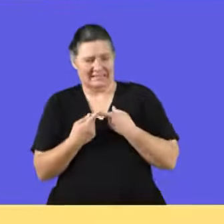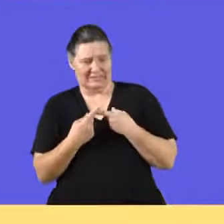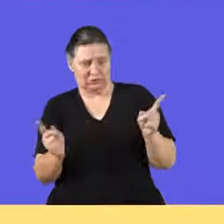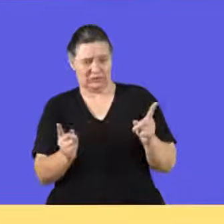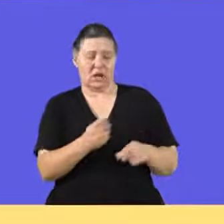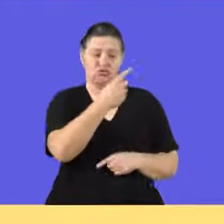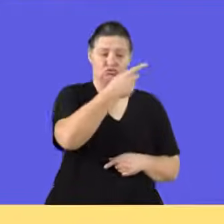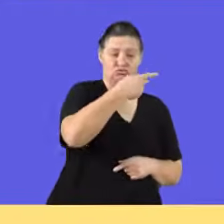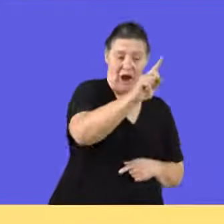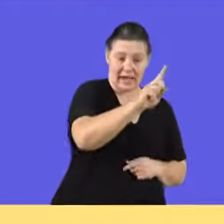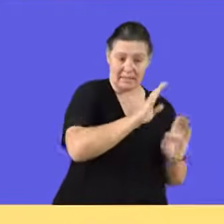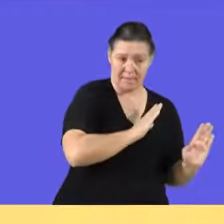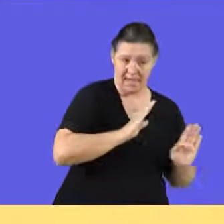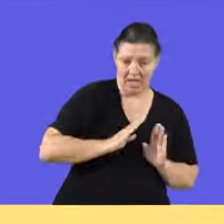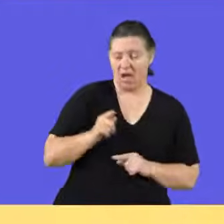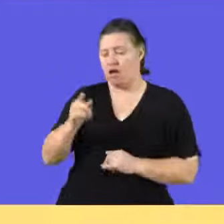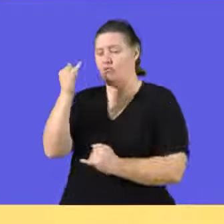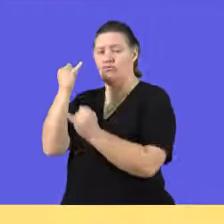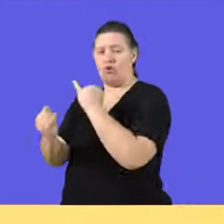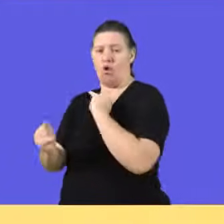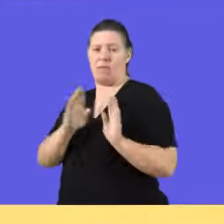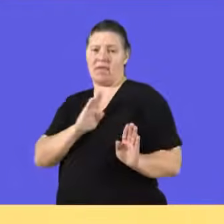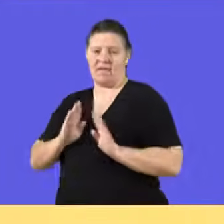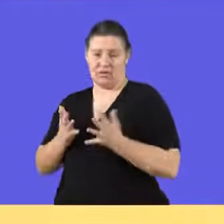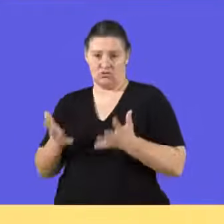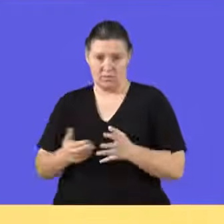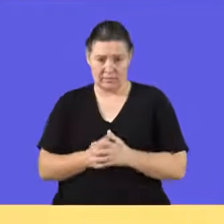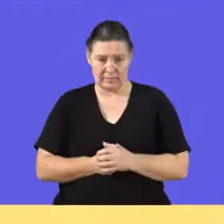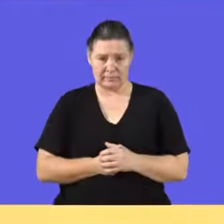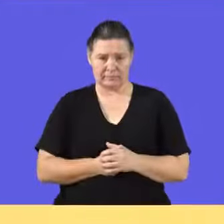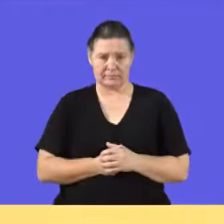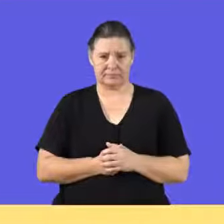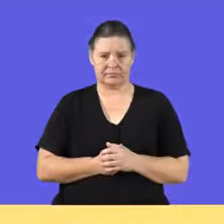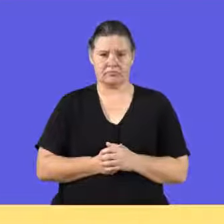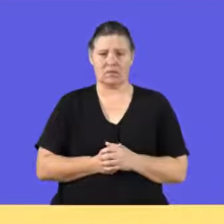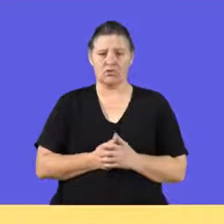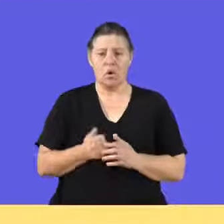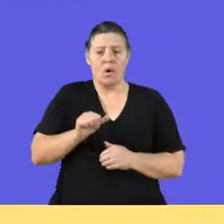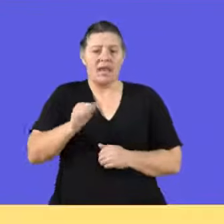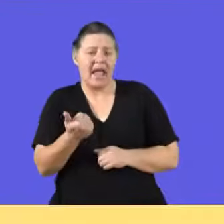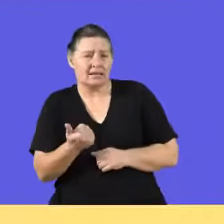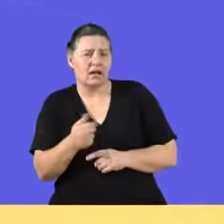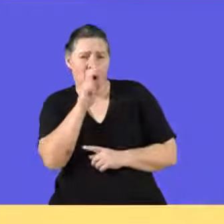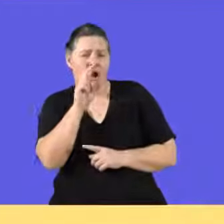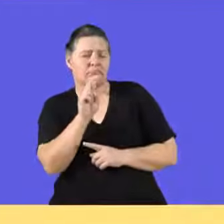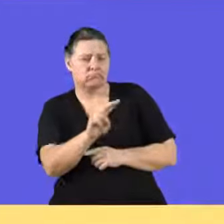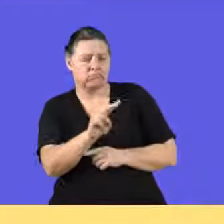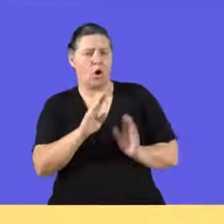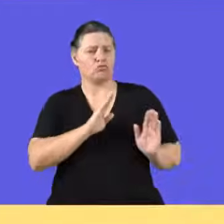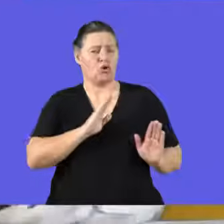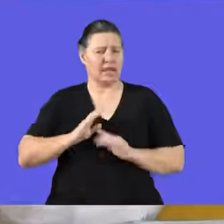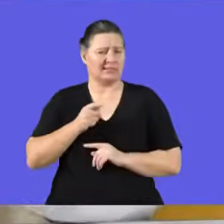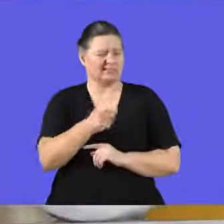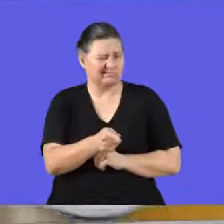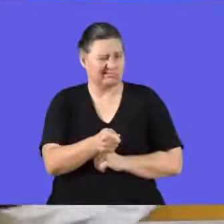that provide the distinction between right and wrong behavior. All right. So the next time you